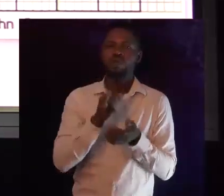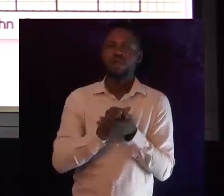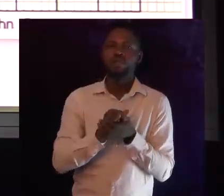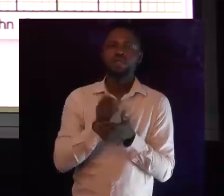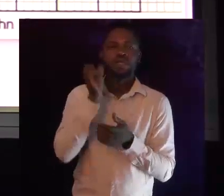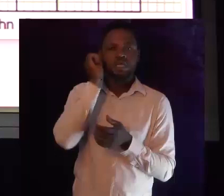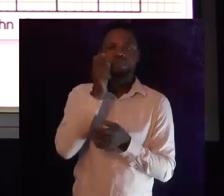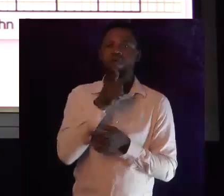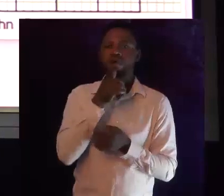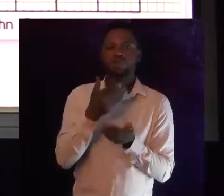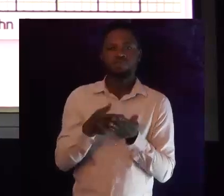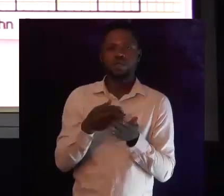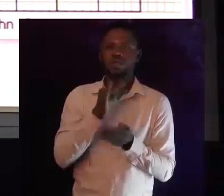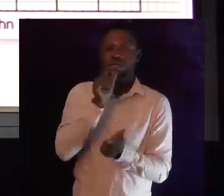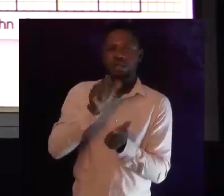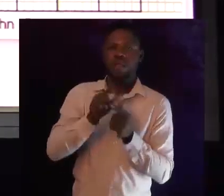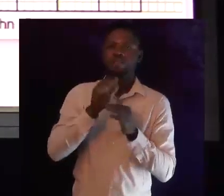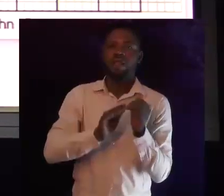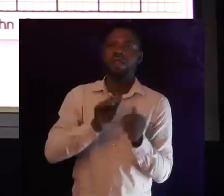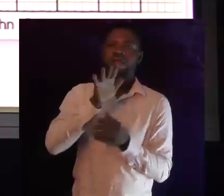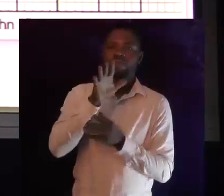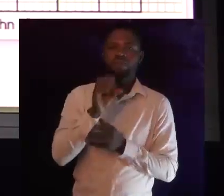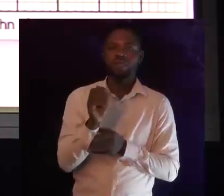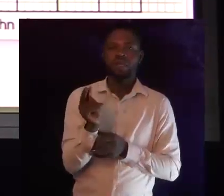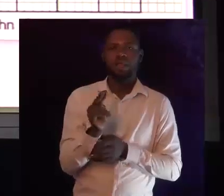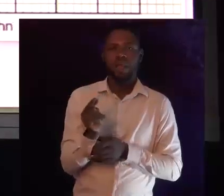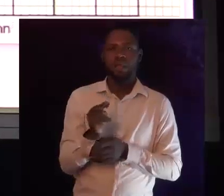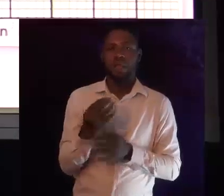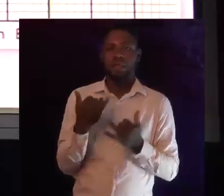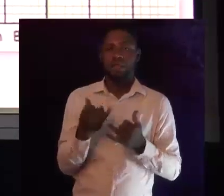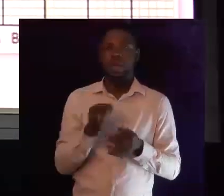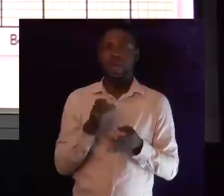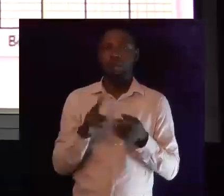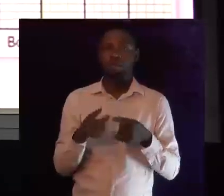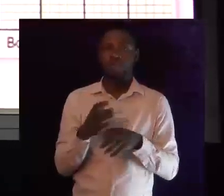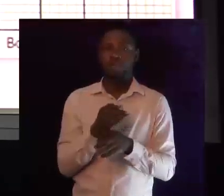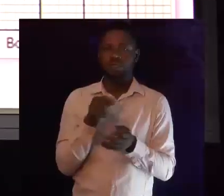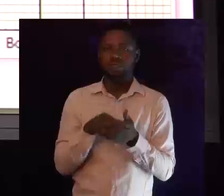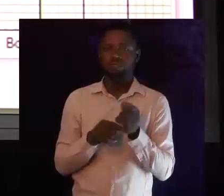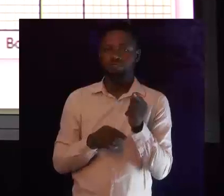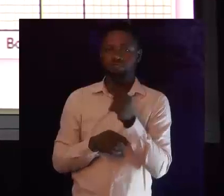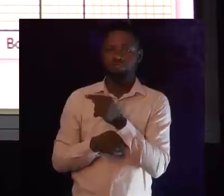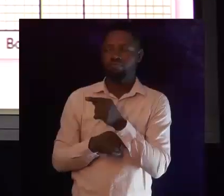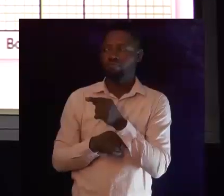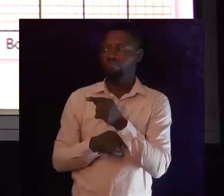whose lunch money is less than 50 naira. So now I want you to take this.